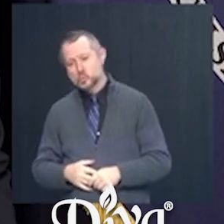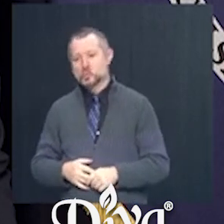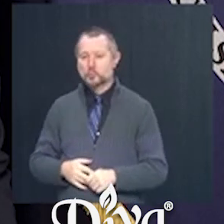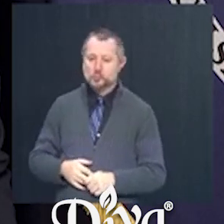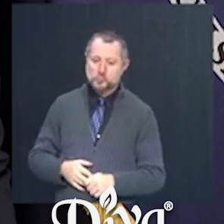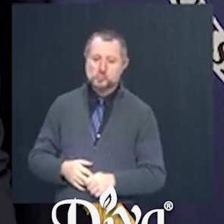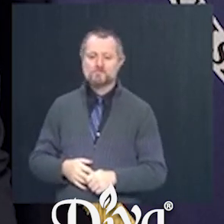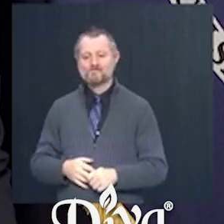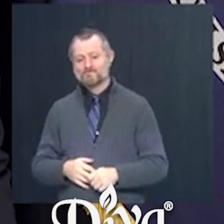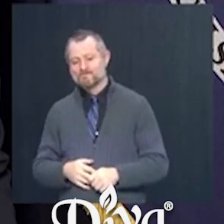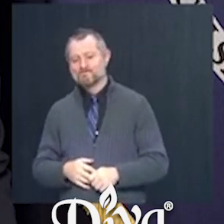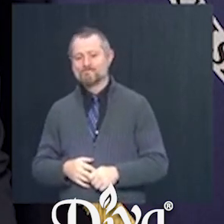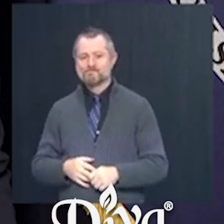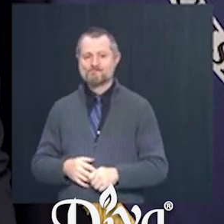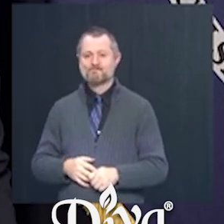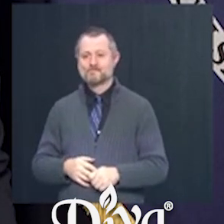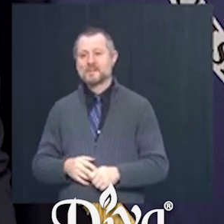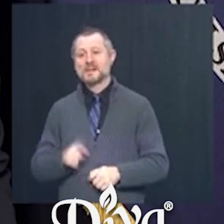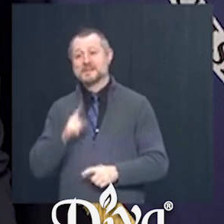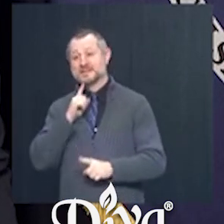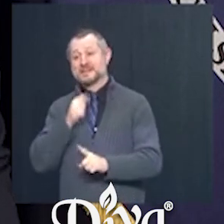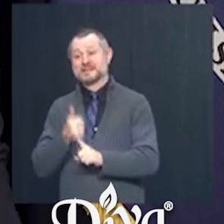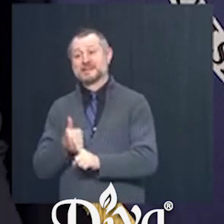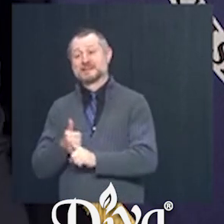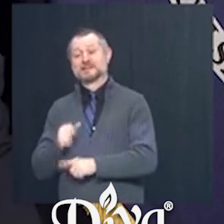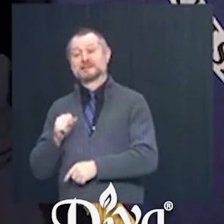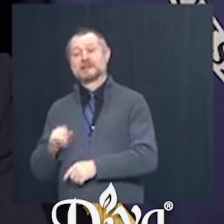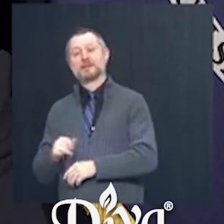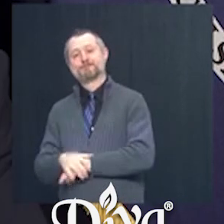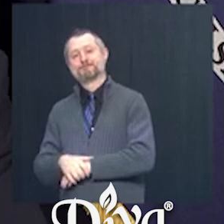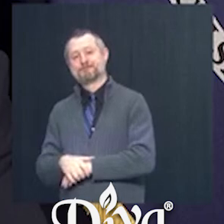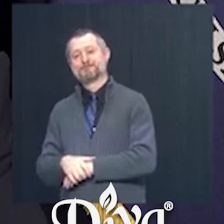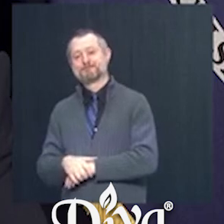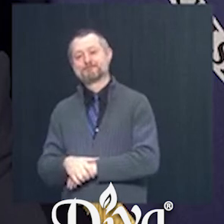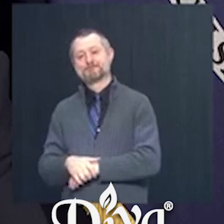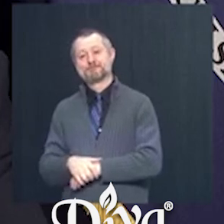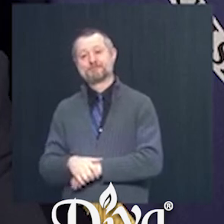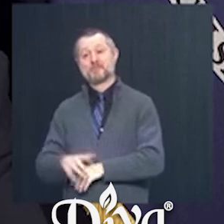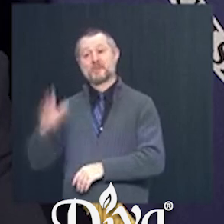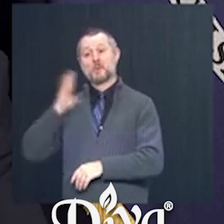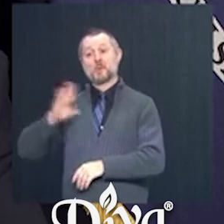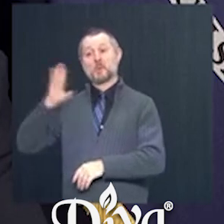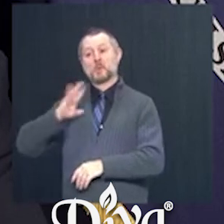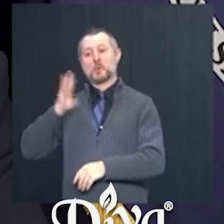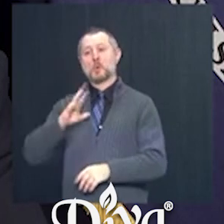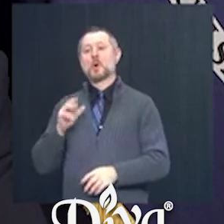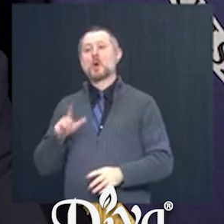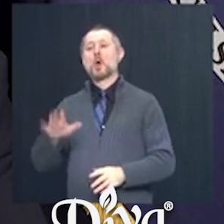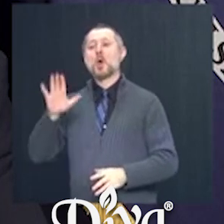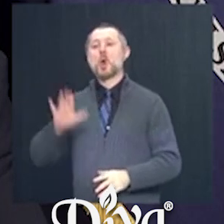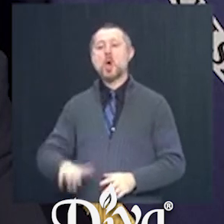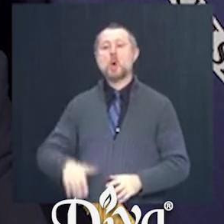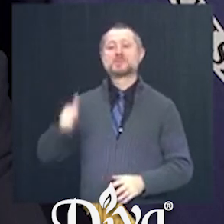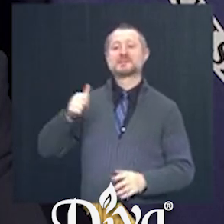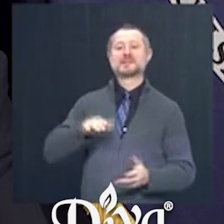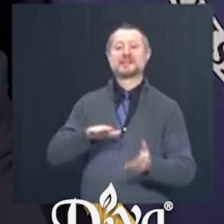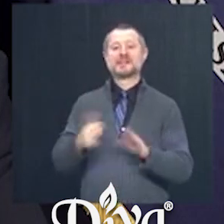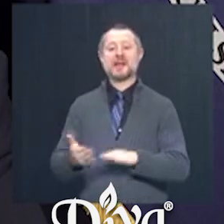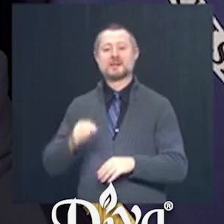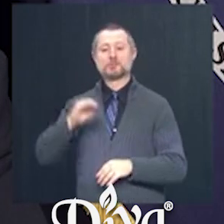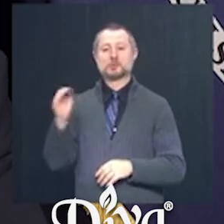all, Staten Island has gone from the lowest death rate in the